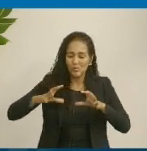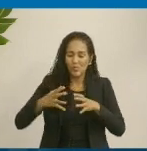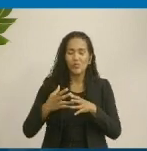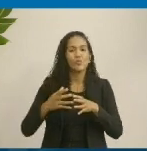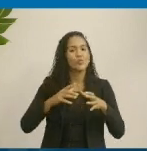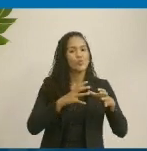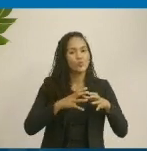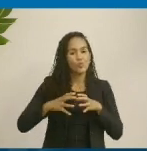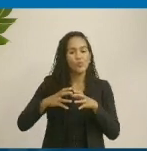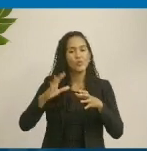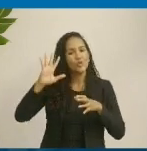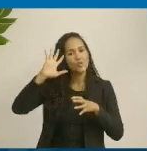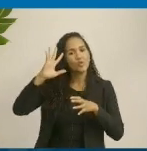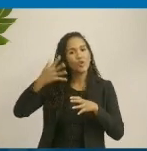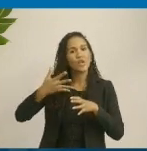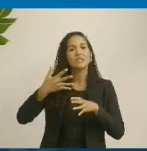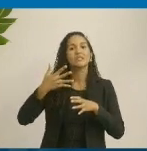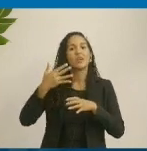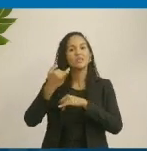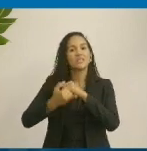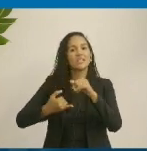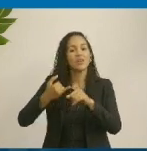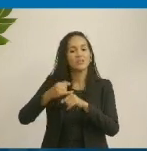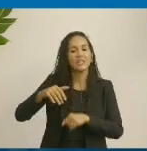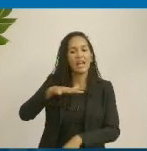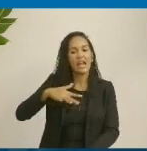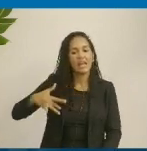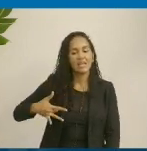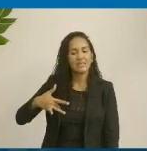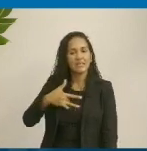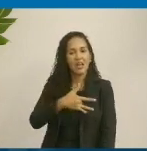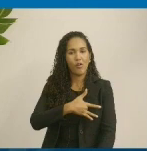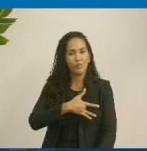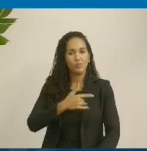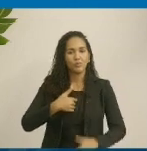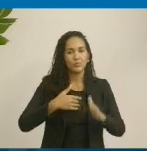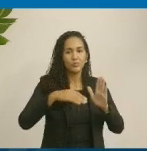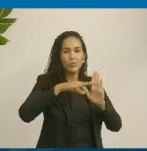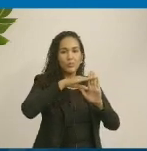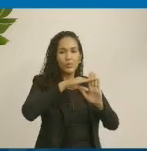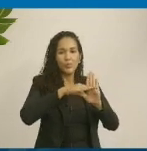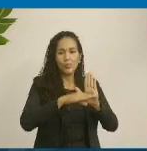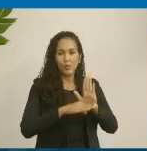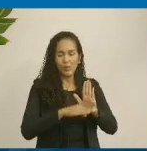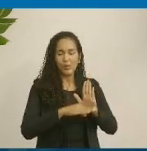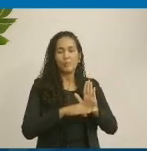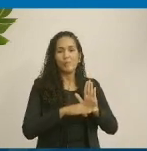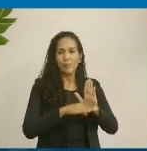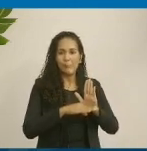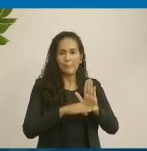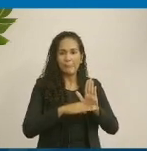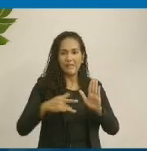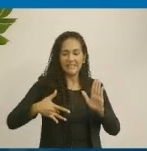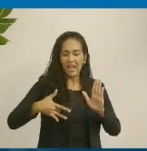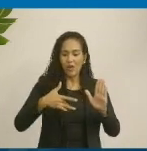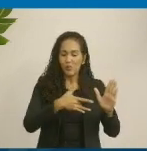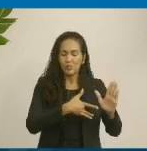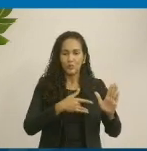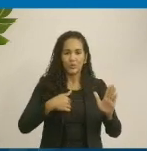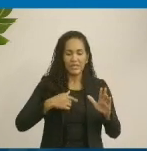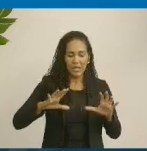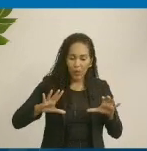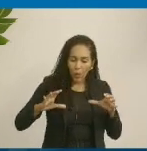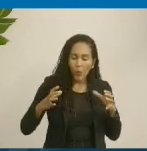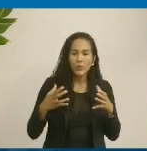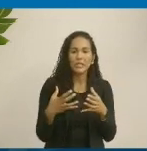in community health services, literally where we cover from cradle to grave. So